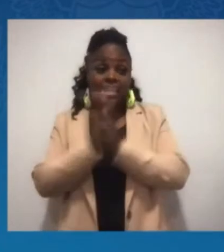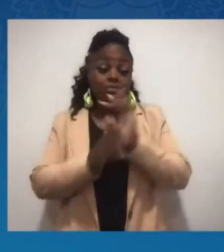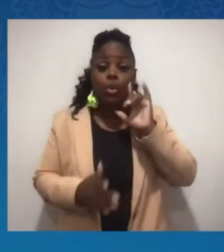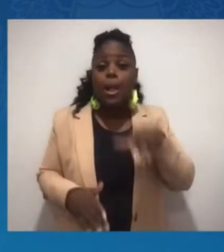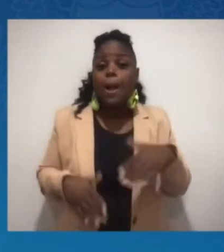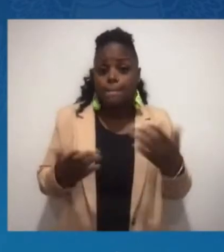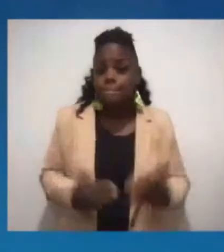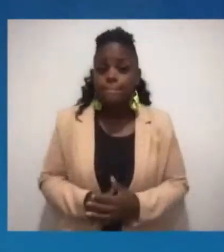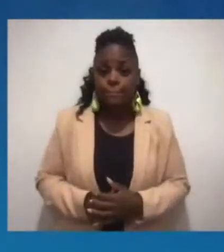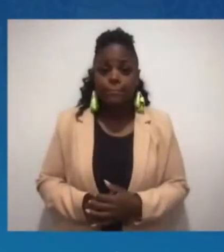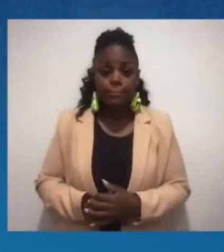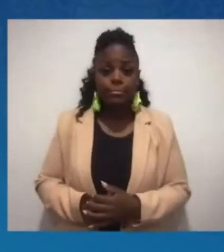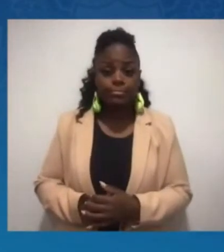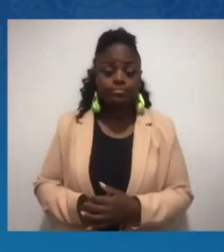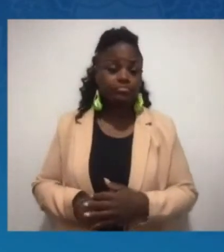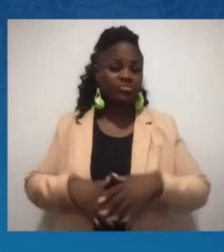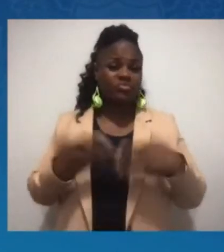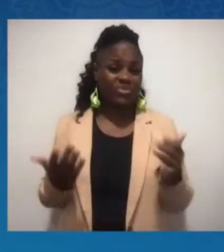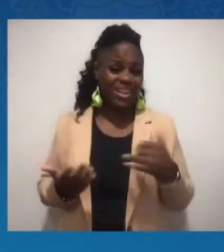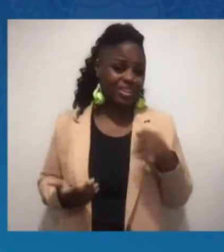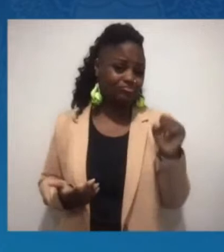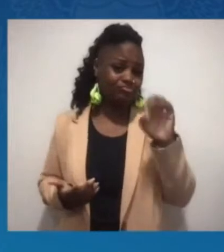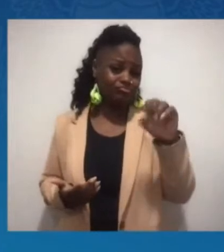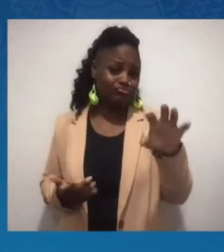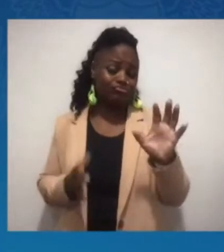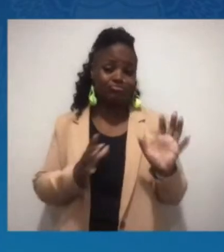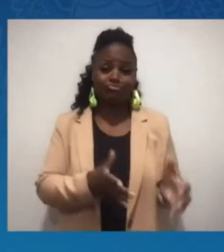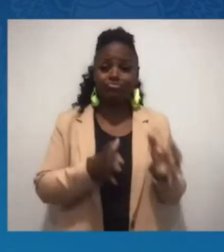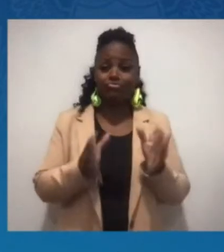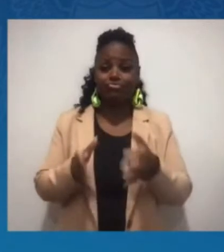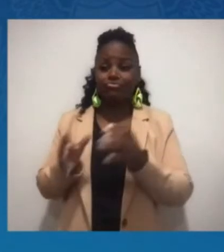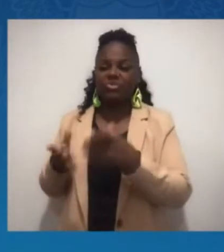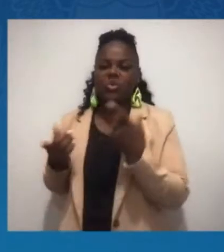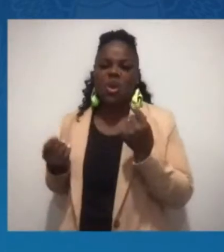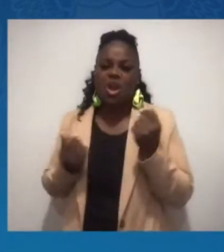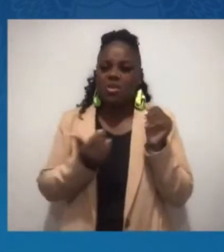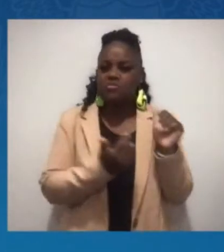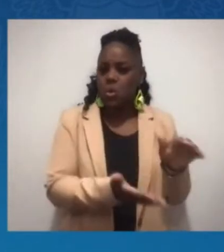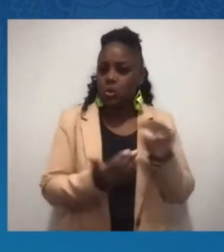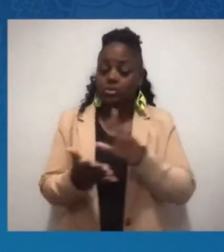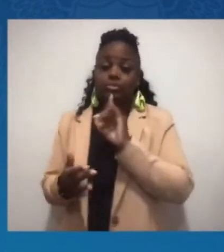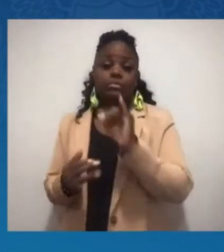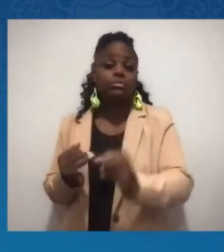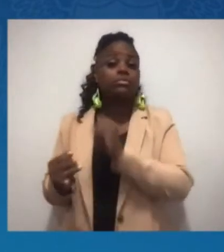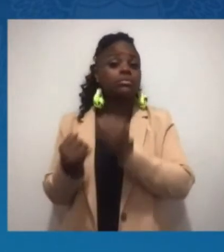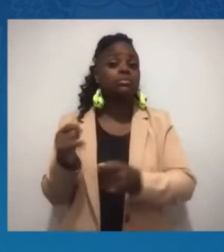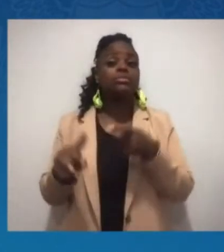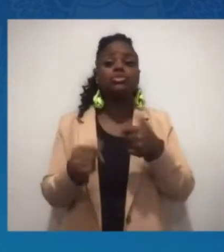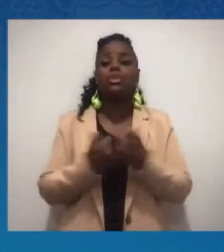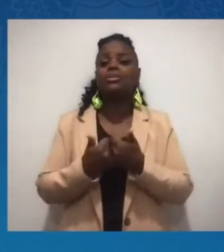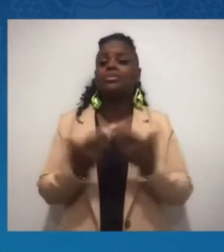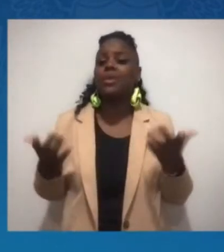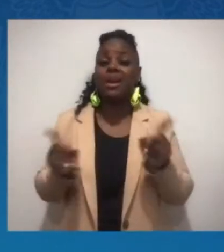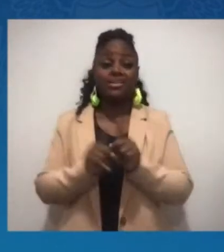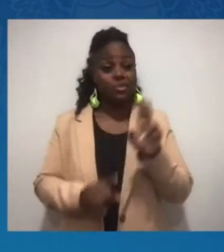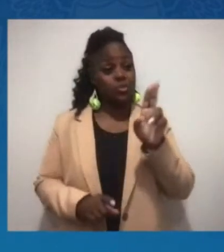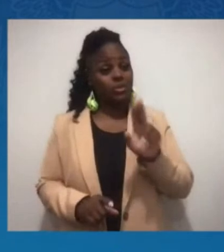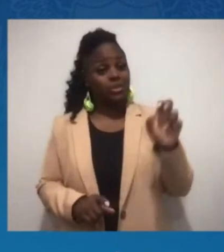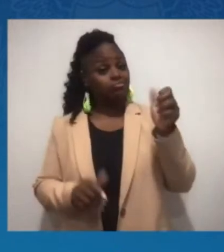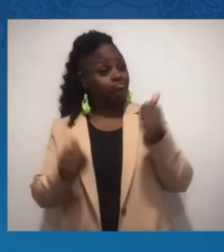that the issue is ultimately been, as the United States Supreme Court and its proponents,